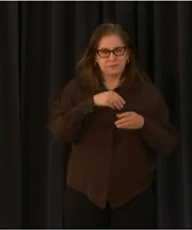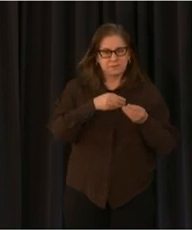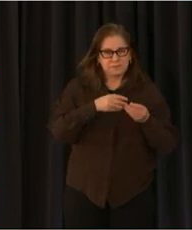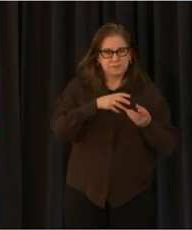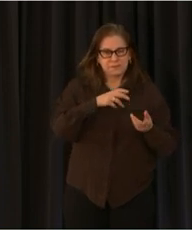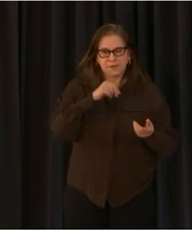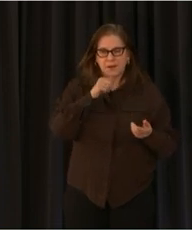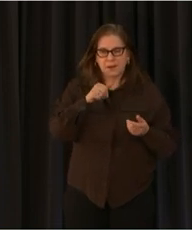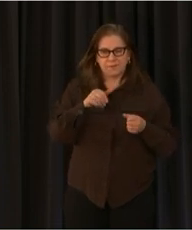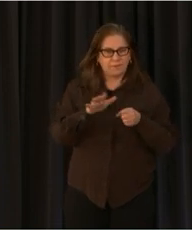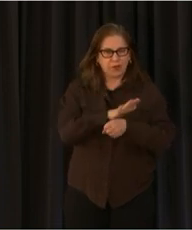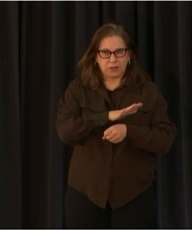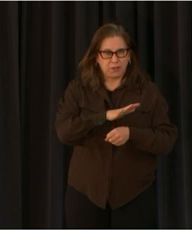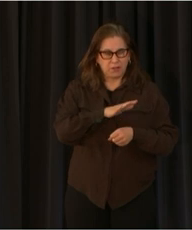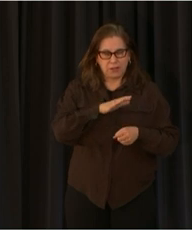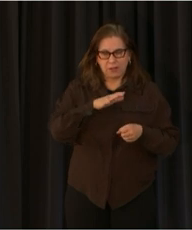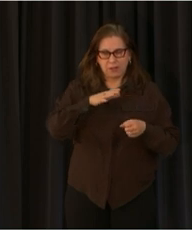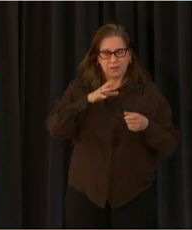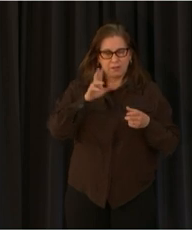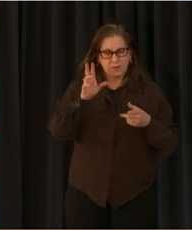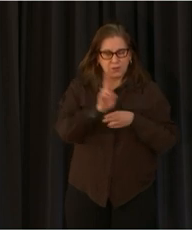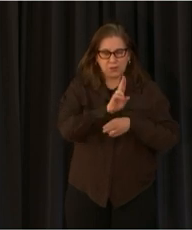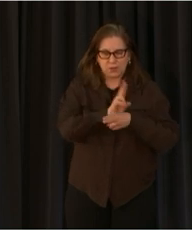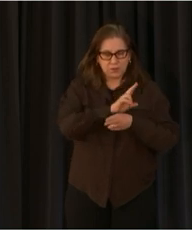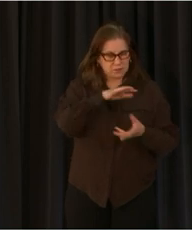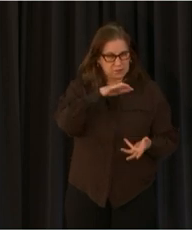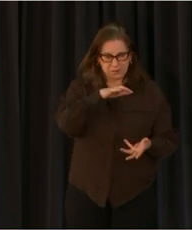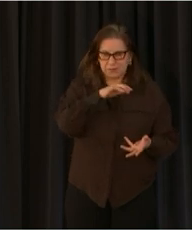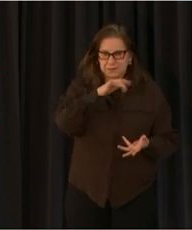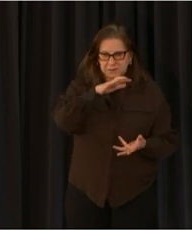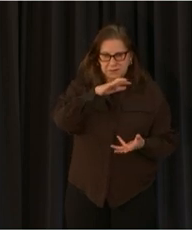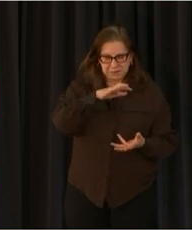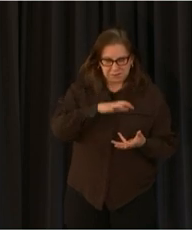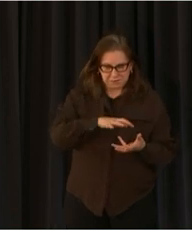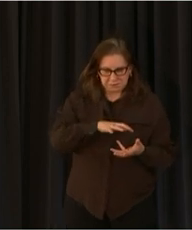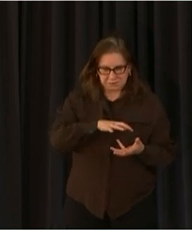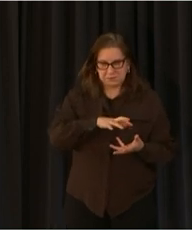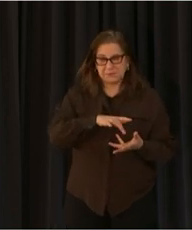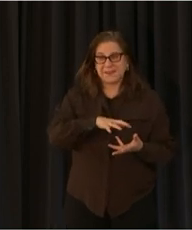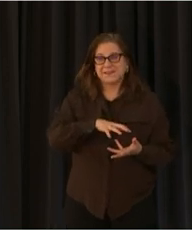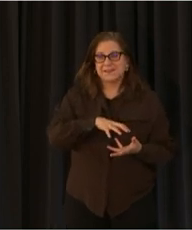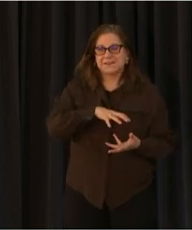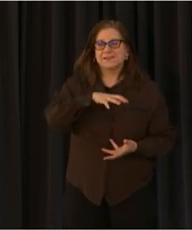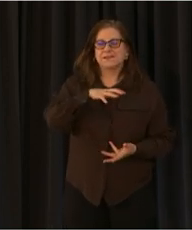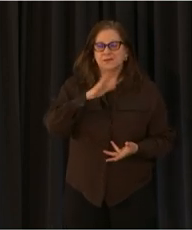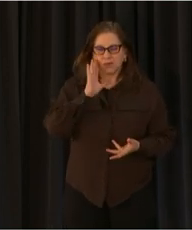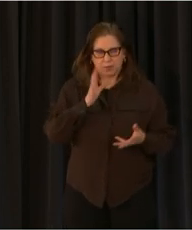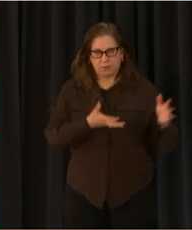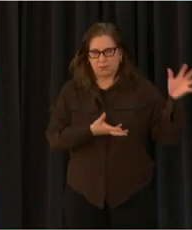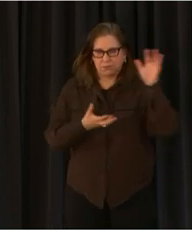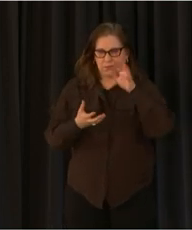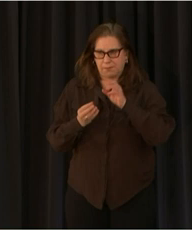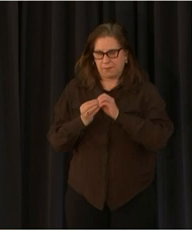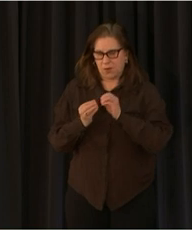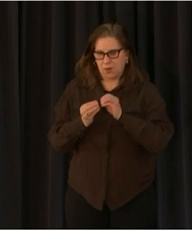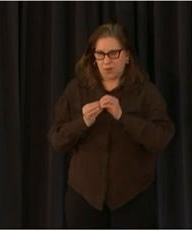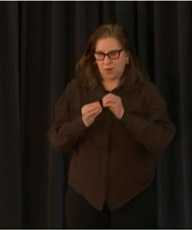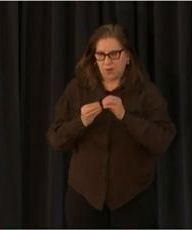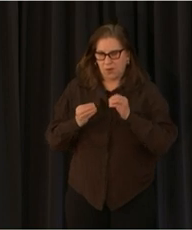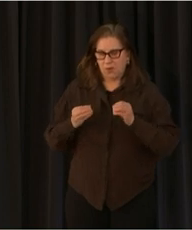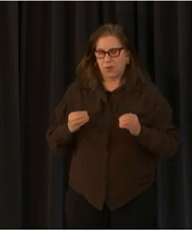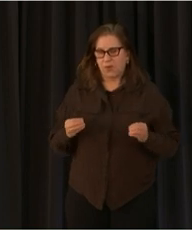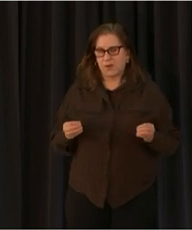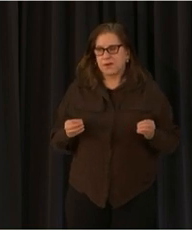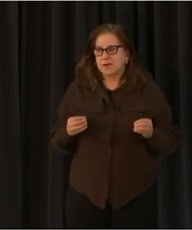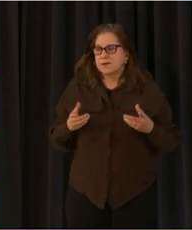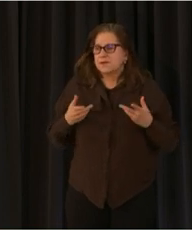the limited number of vaccines that we receive, although increasing, still limited, we are not at a place in